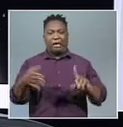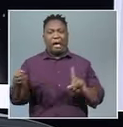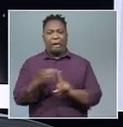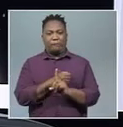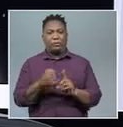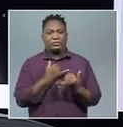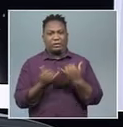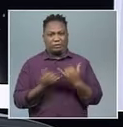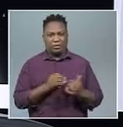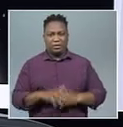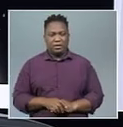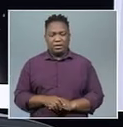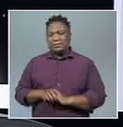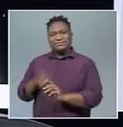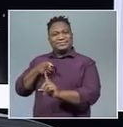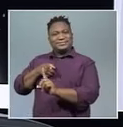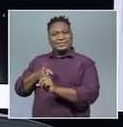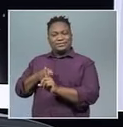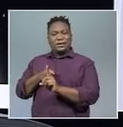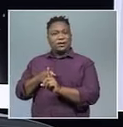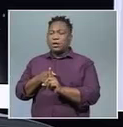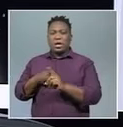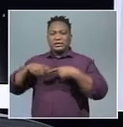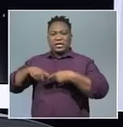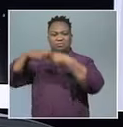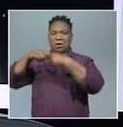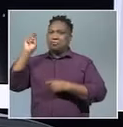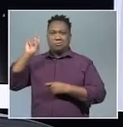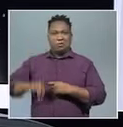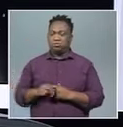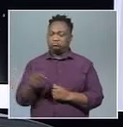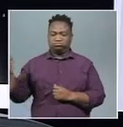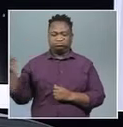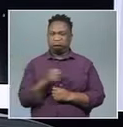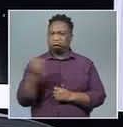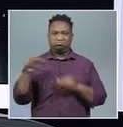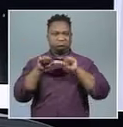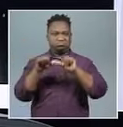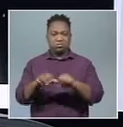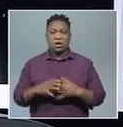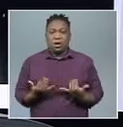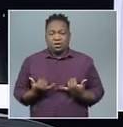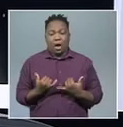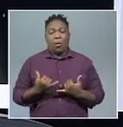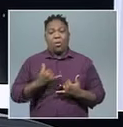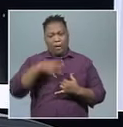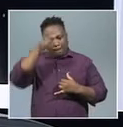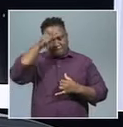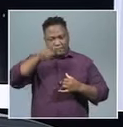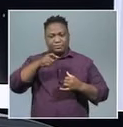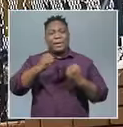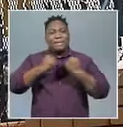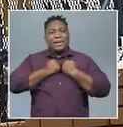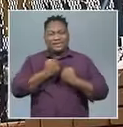apparently reporting for duty at the district office. Parents are threatening to protest, as Slindelo Masekane reports.